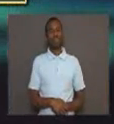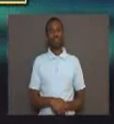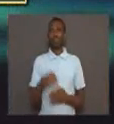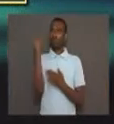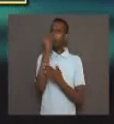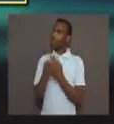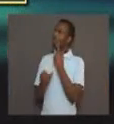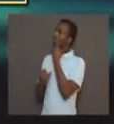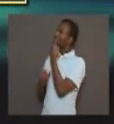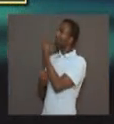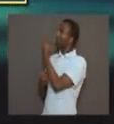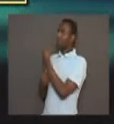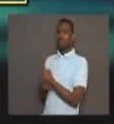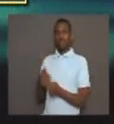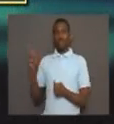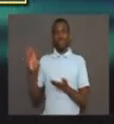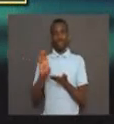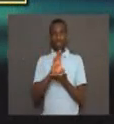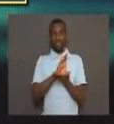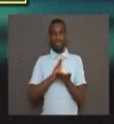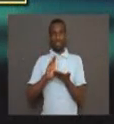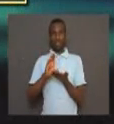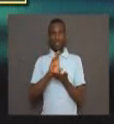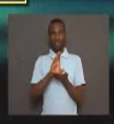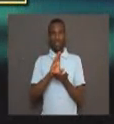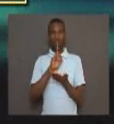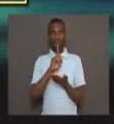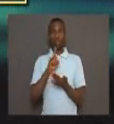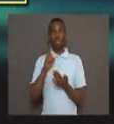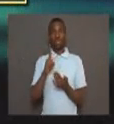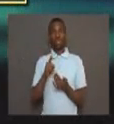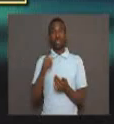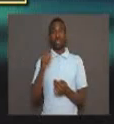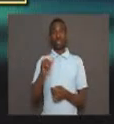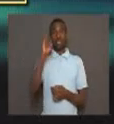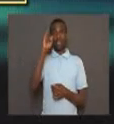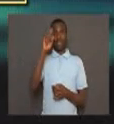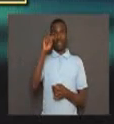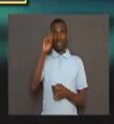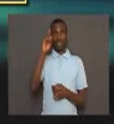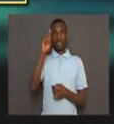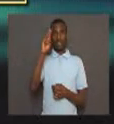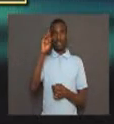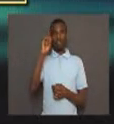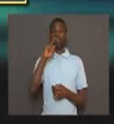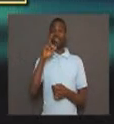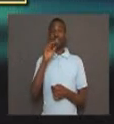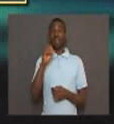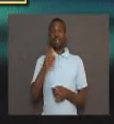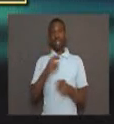Pictured here is a circuit with an inductor and a